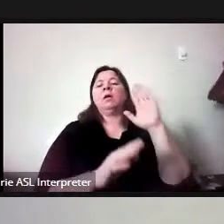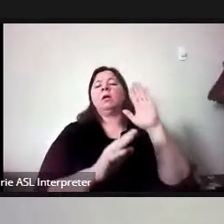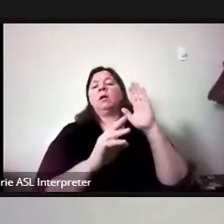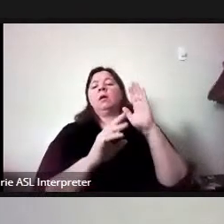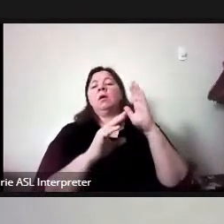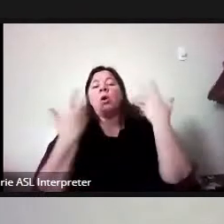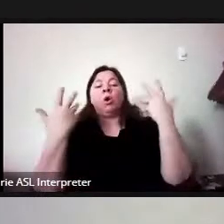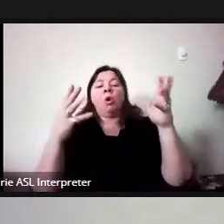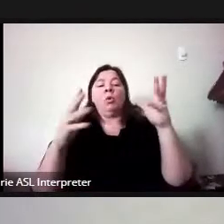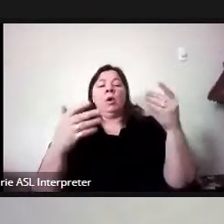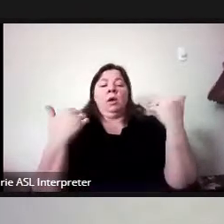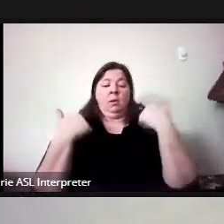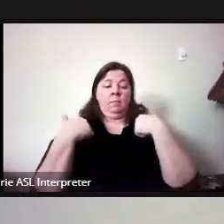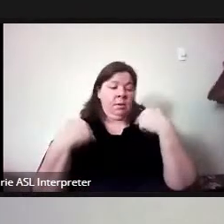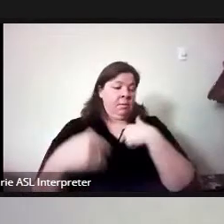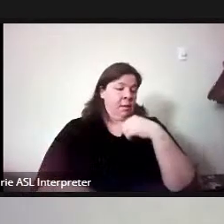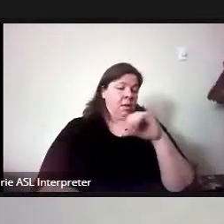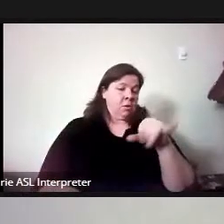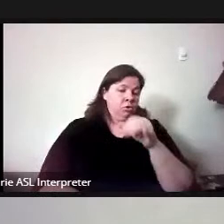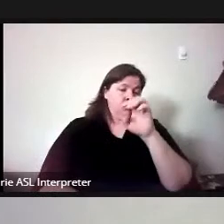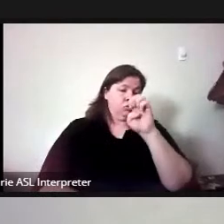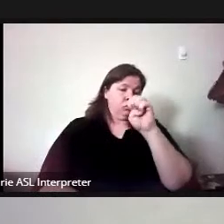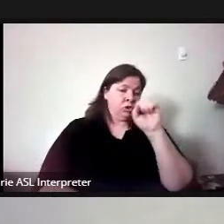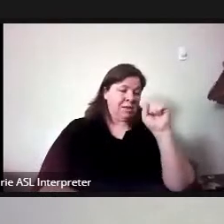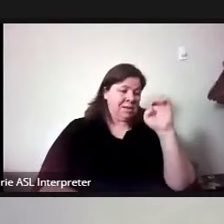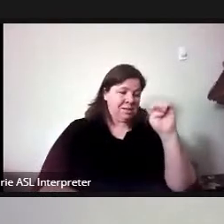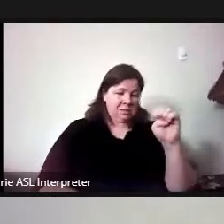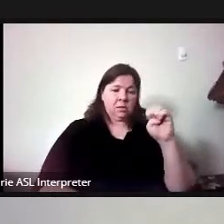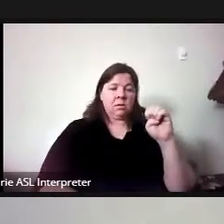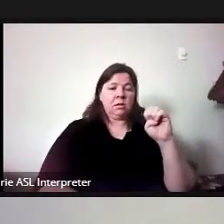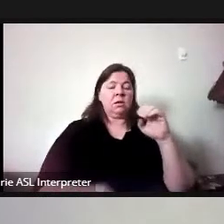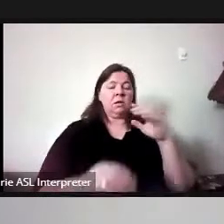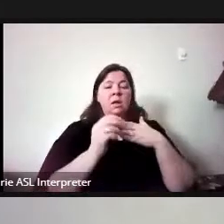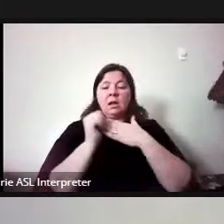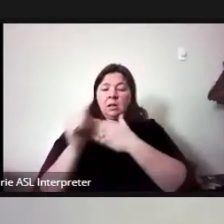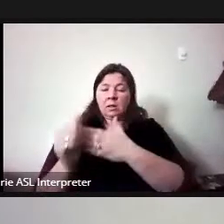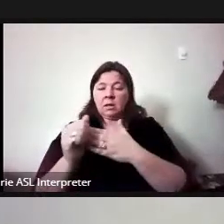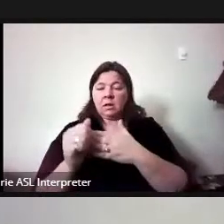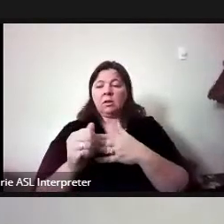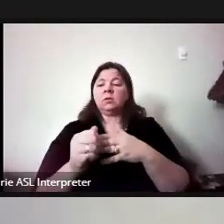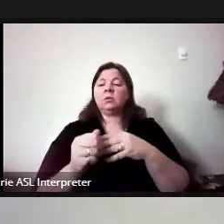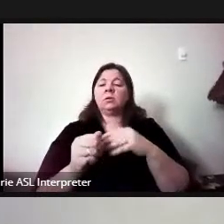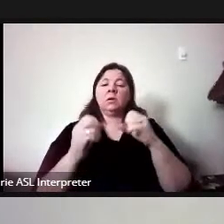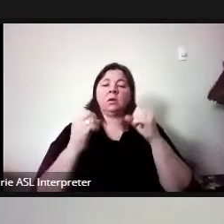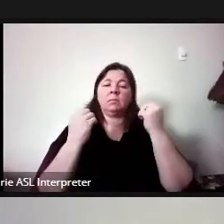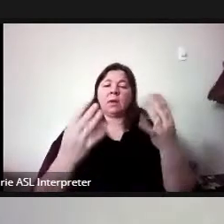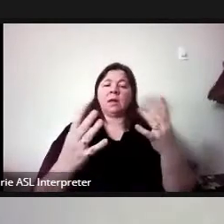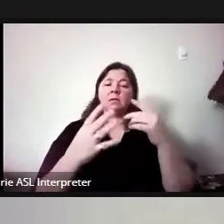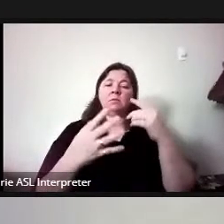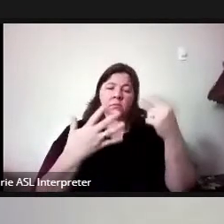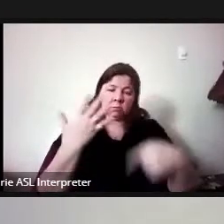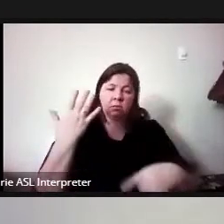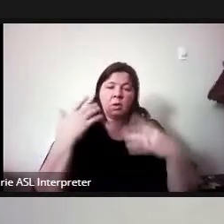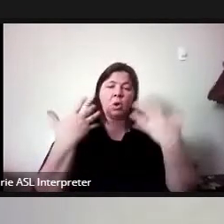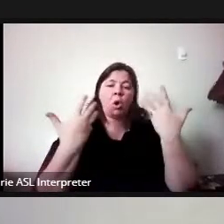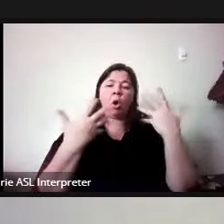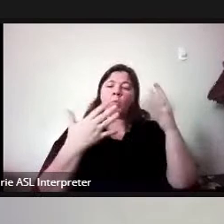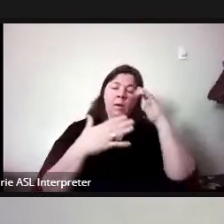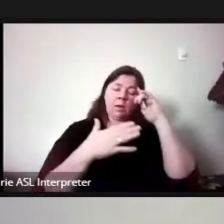me, Jesse, and KD Shukla, Kaushik, and all our leader, Mangeram, and everybody, we have already